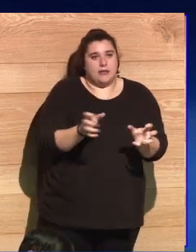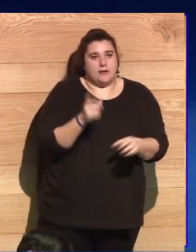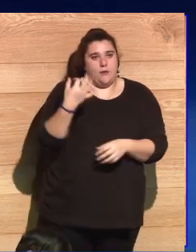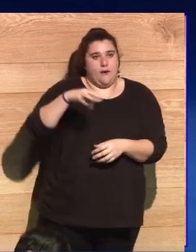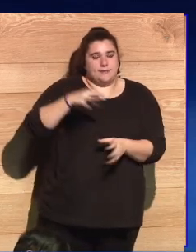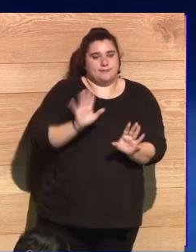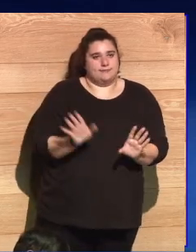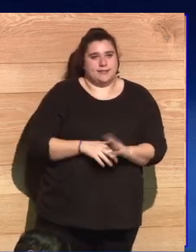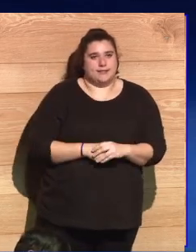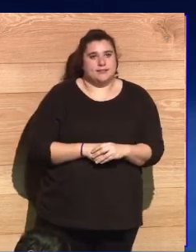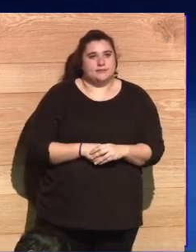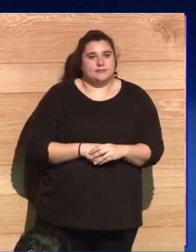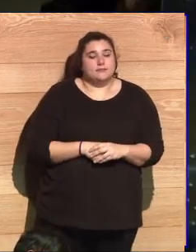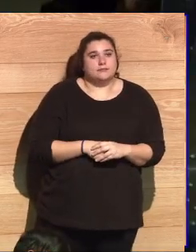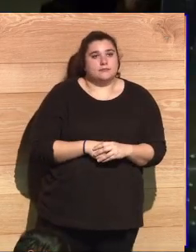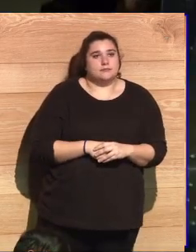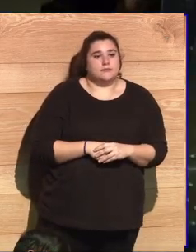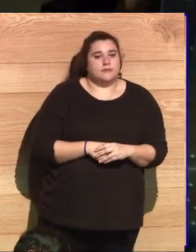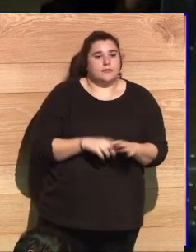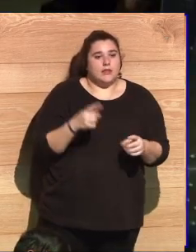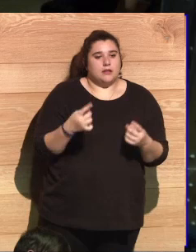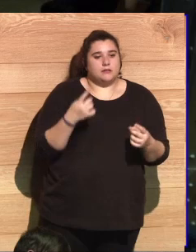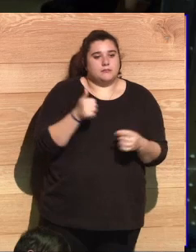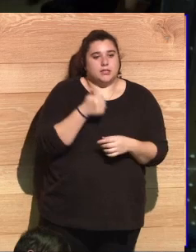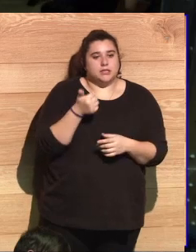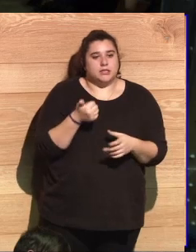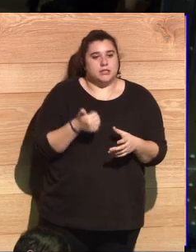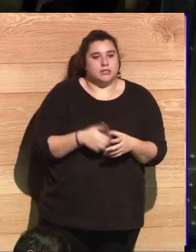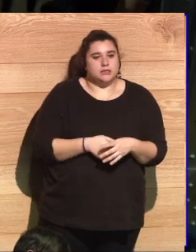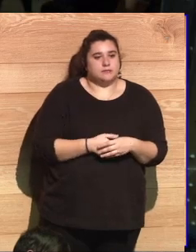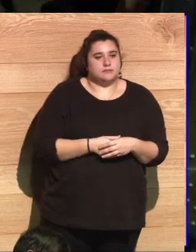¿Algún valiente más? Anybody else?